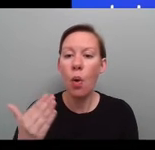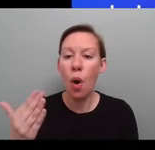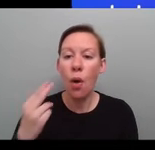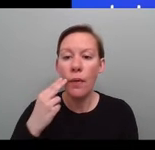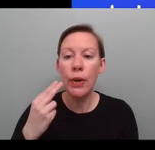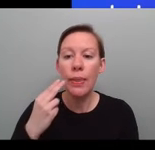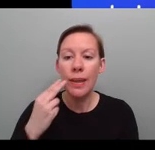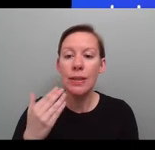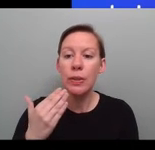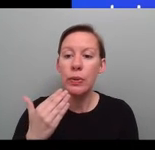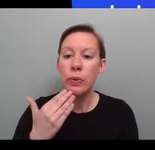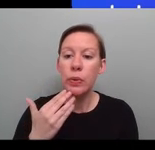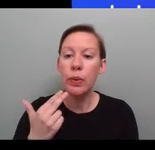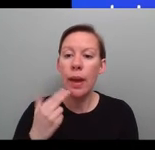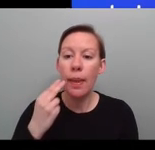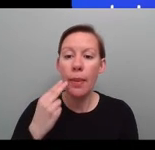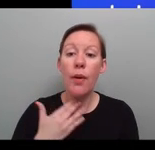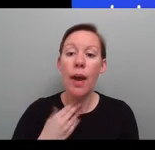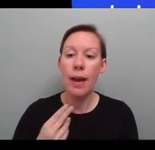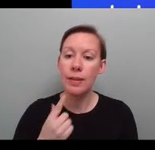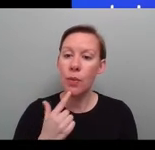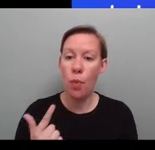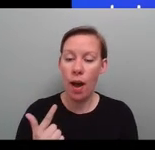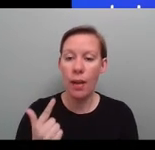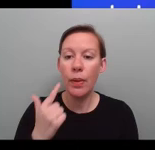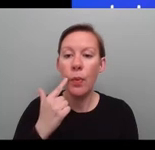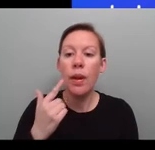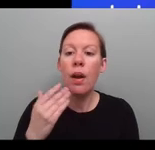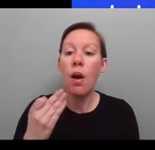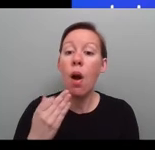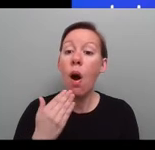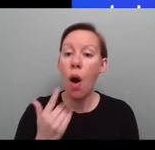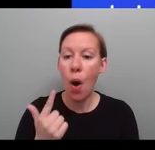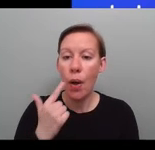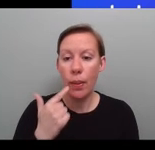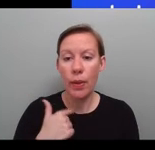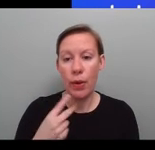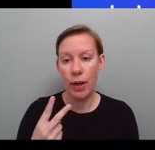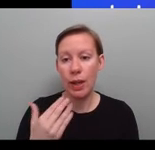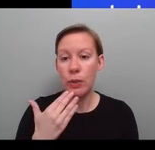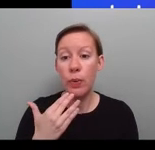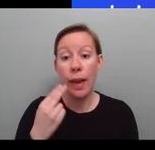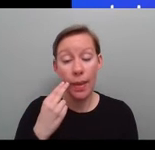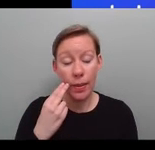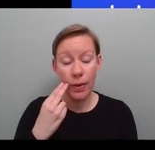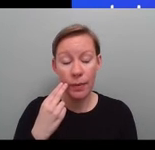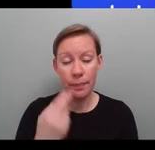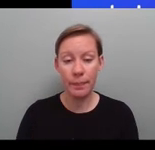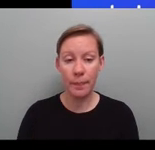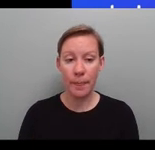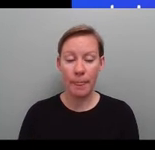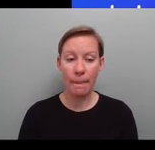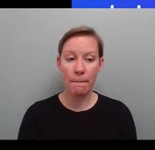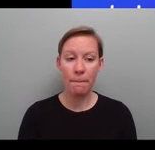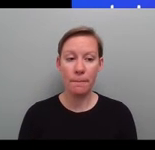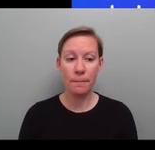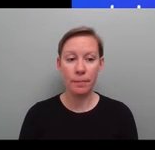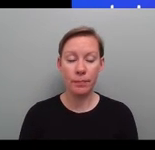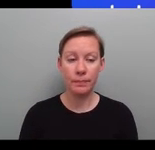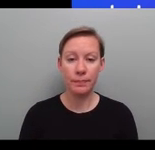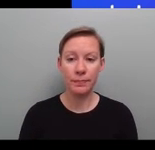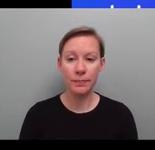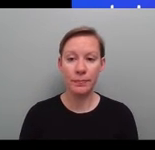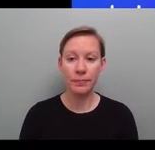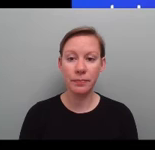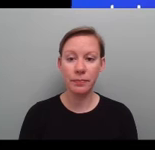these steps and tools together as well. Remember, we are all learning together and trying to remain flexible while we get adjusted to our